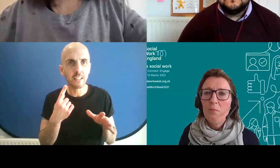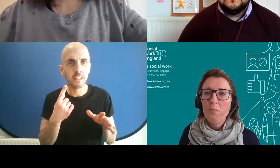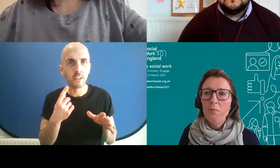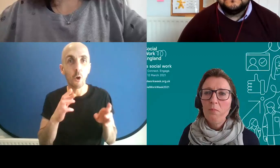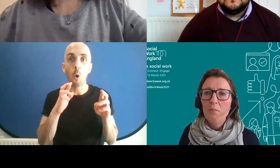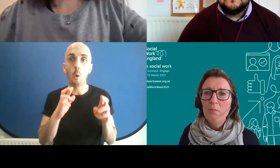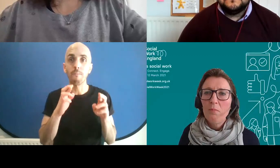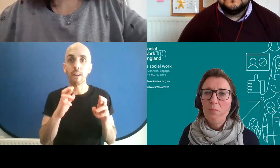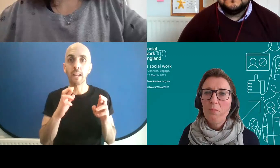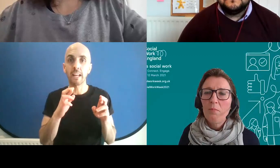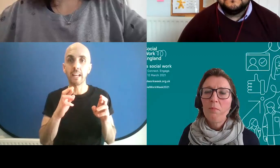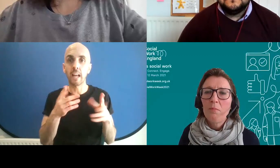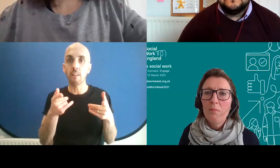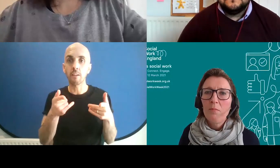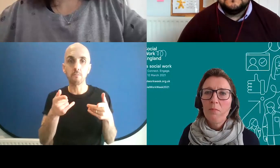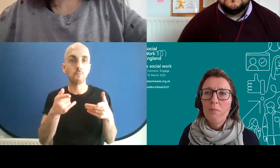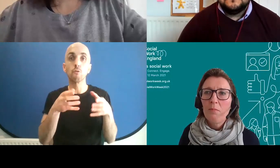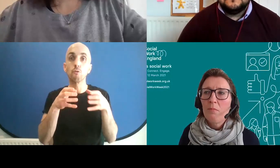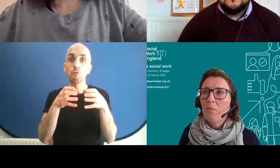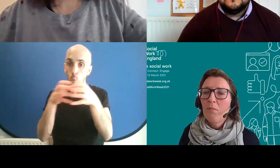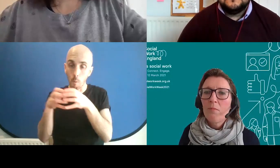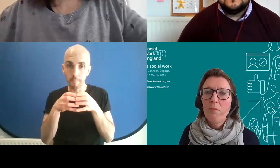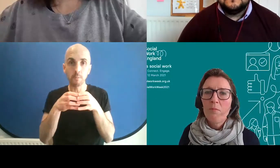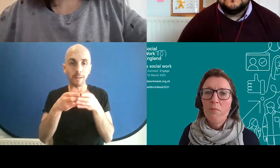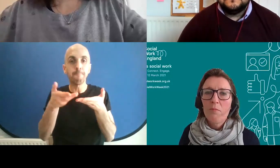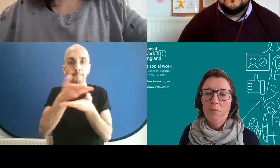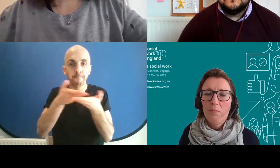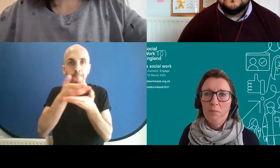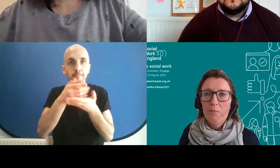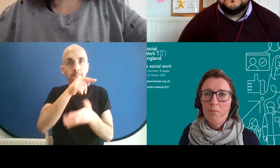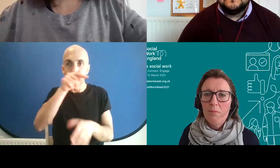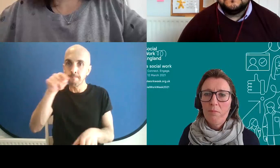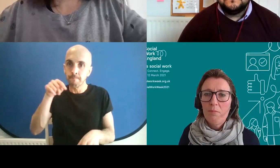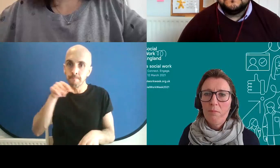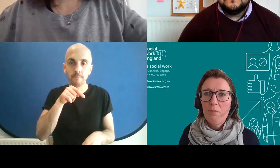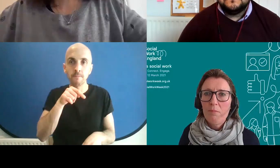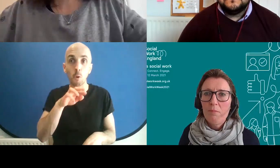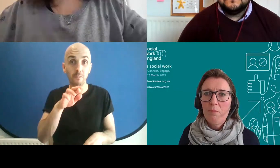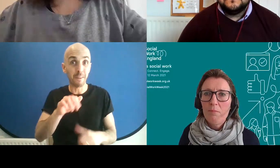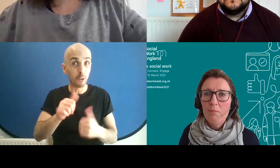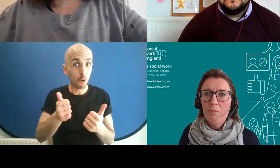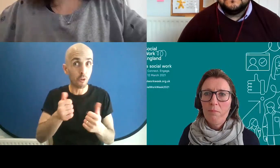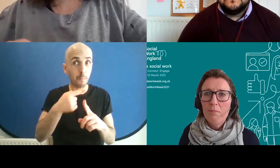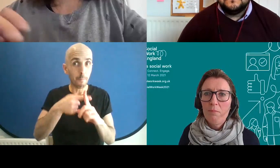Just in terms of feeding back, Lynn, I can see you on the screen. Do you want to give some feedback from your group?